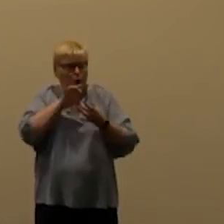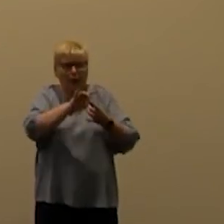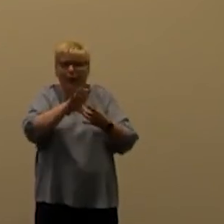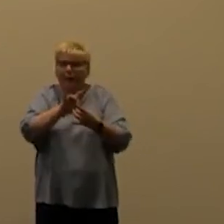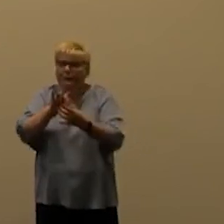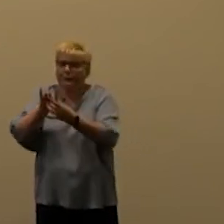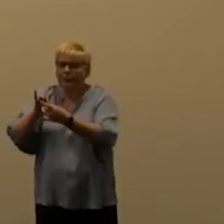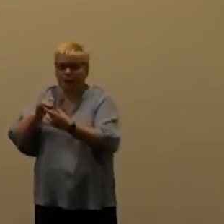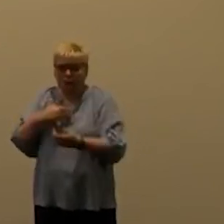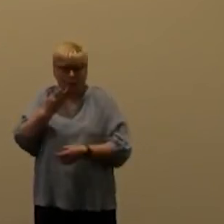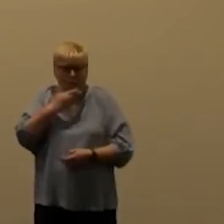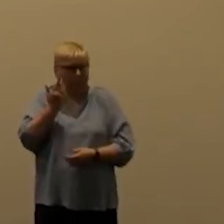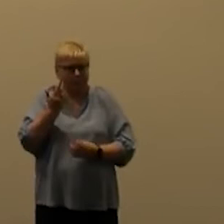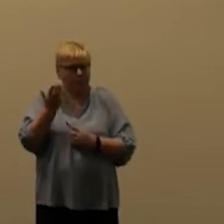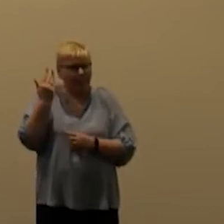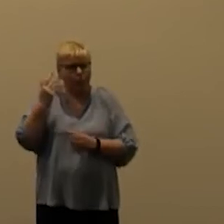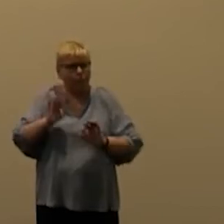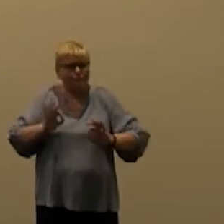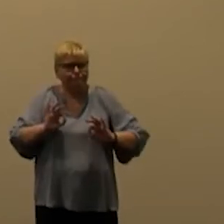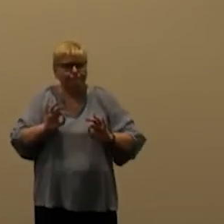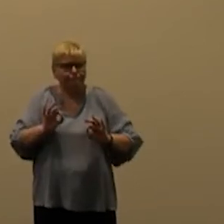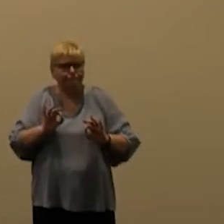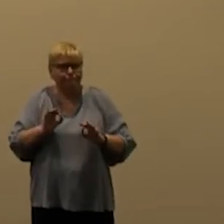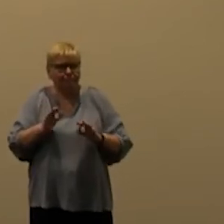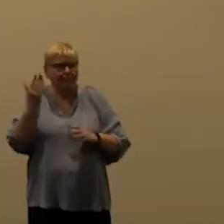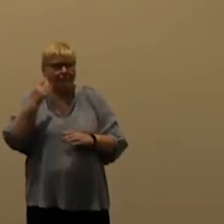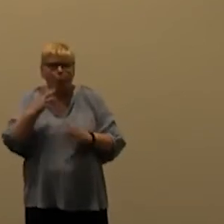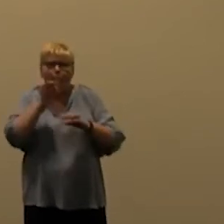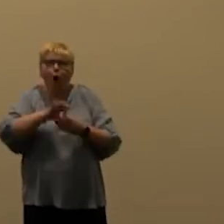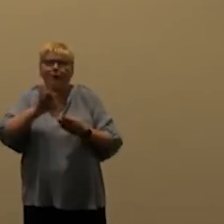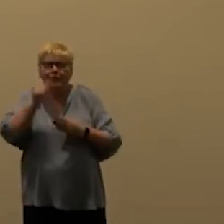we didn't have that opportunity to meet by the water cooler.